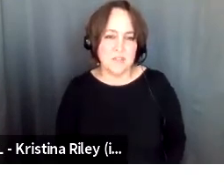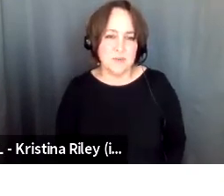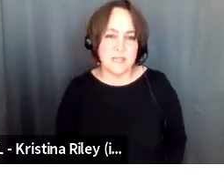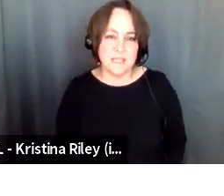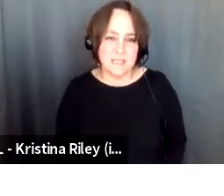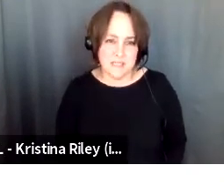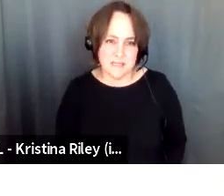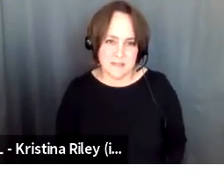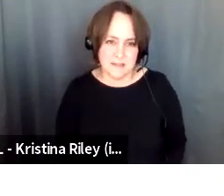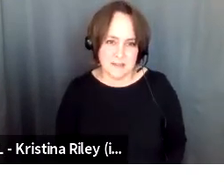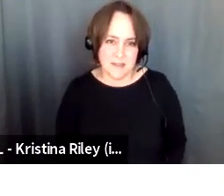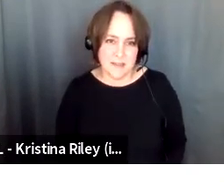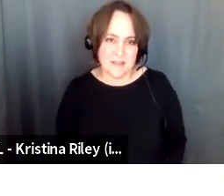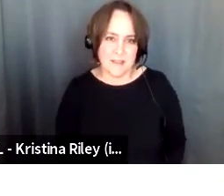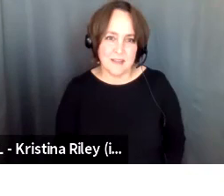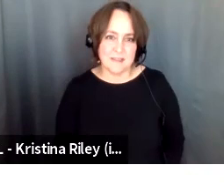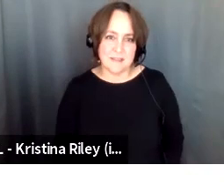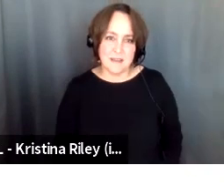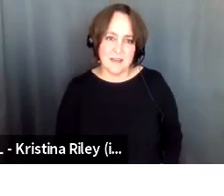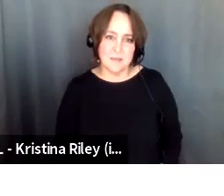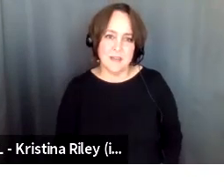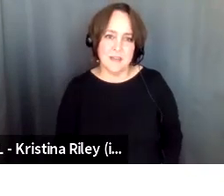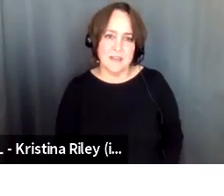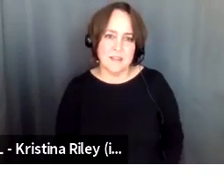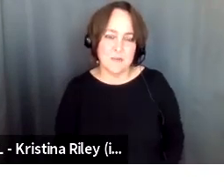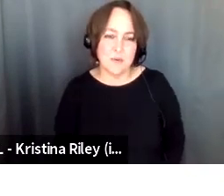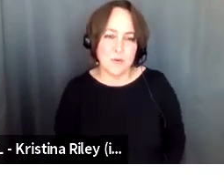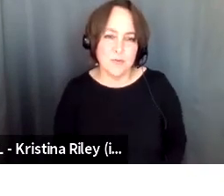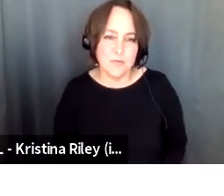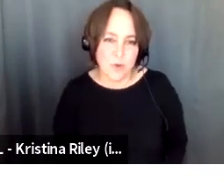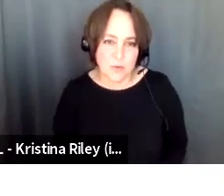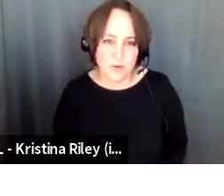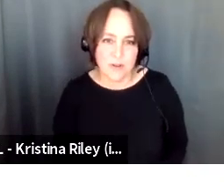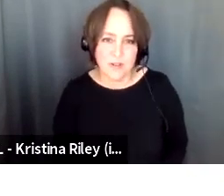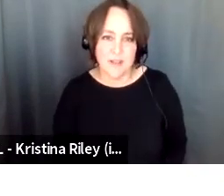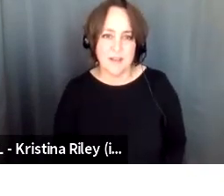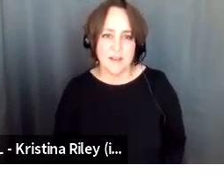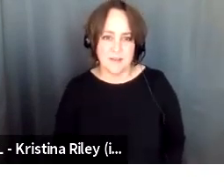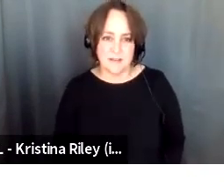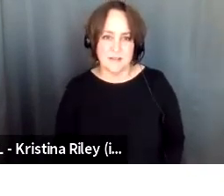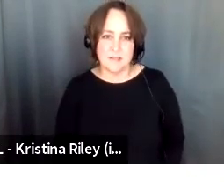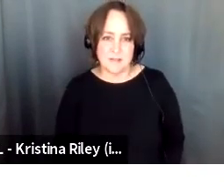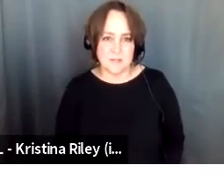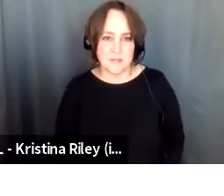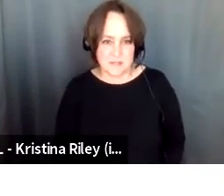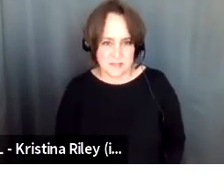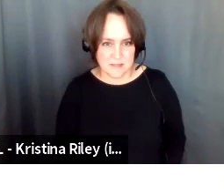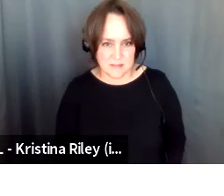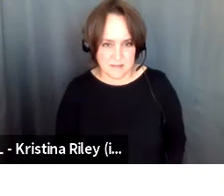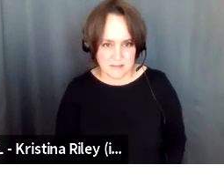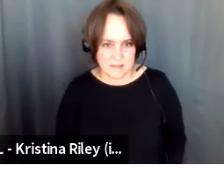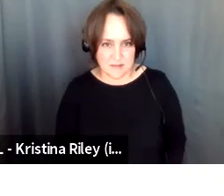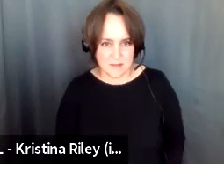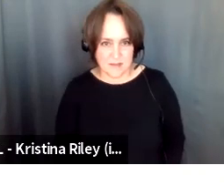This gives you a hint that at the time, there were no formal deaf